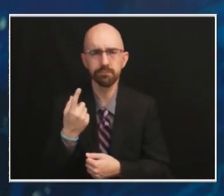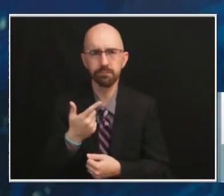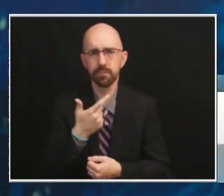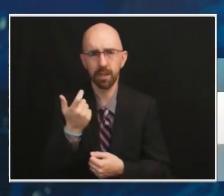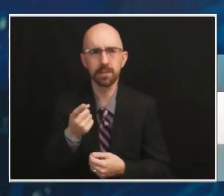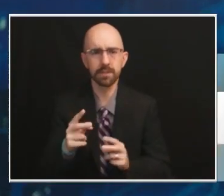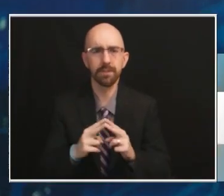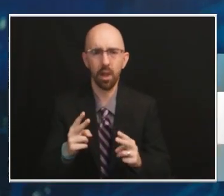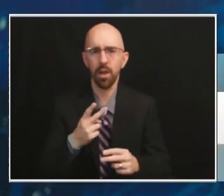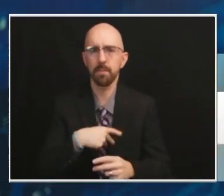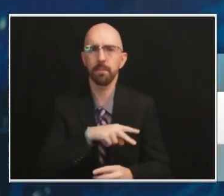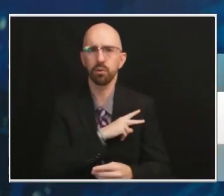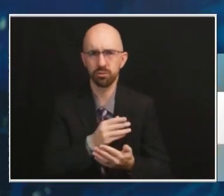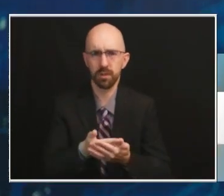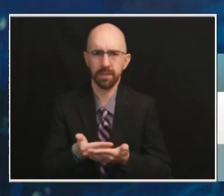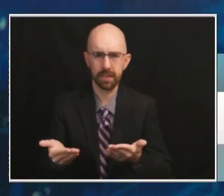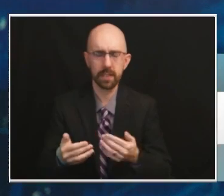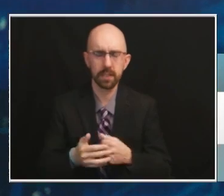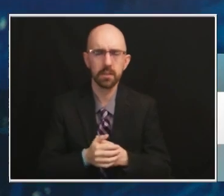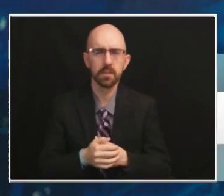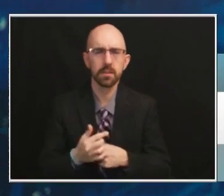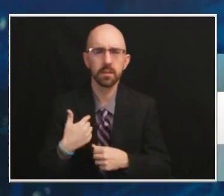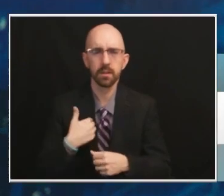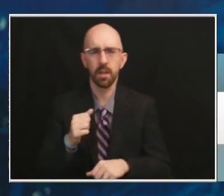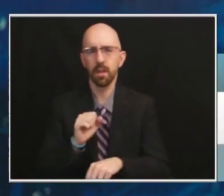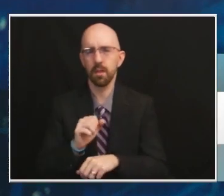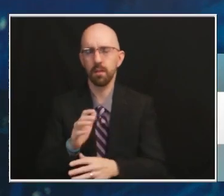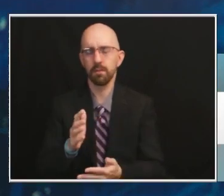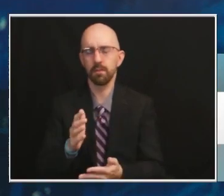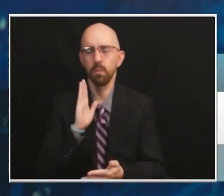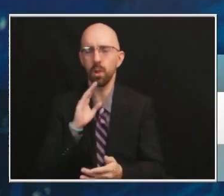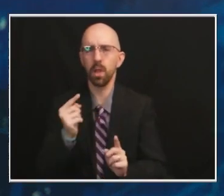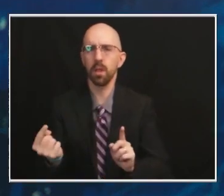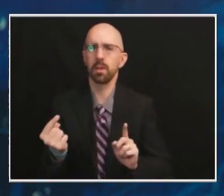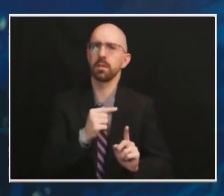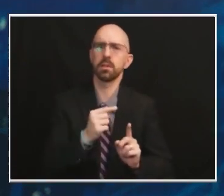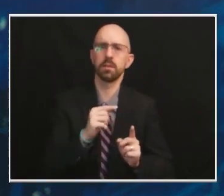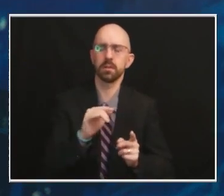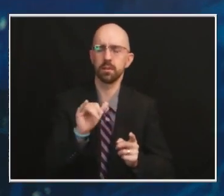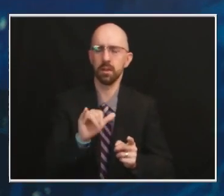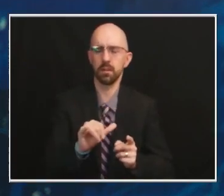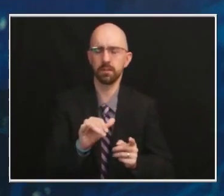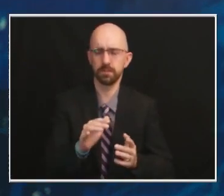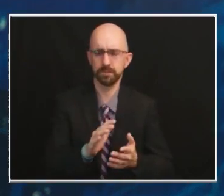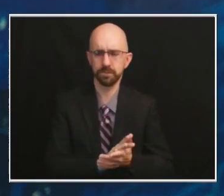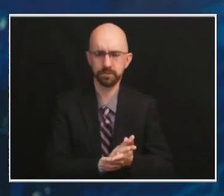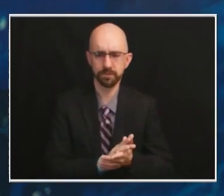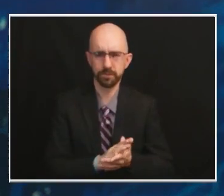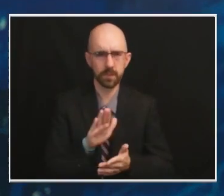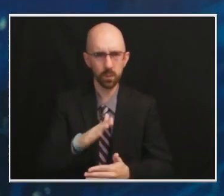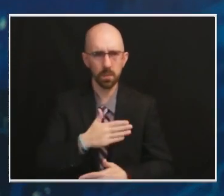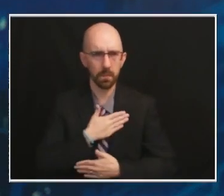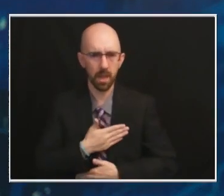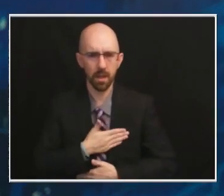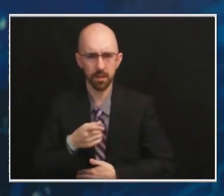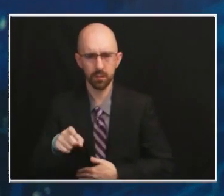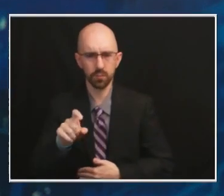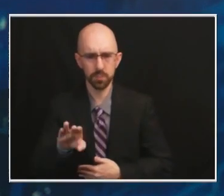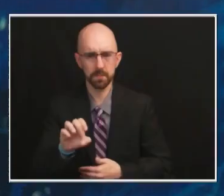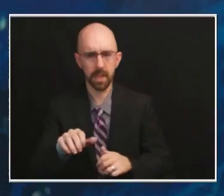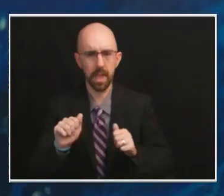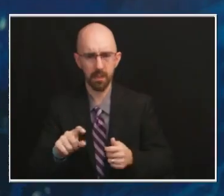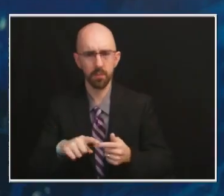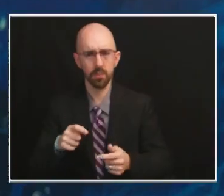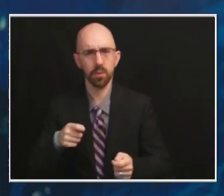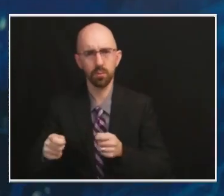personal thing, but I would hearken back to the fact that it's your body and you should be able to control it. And a